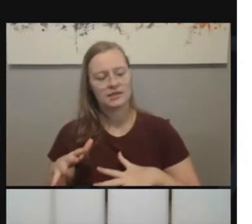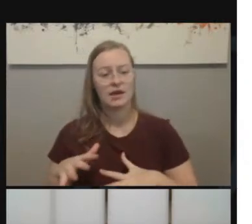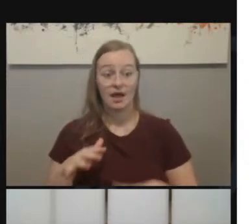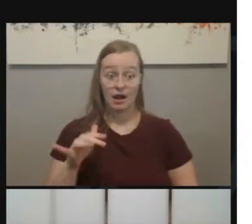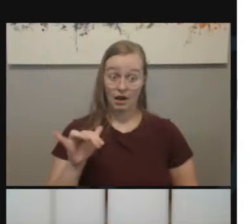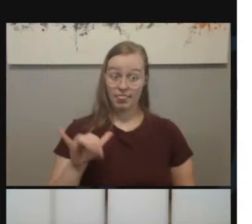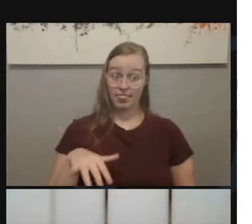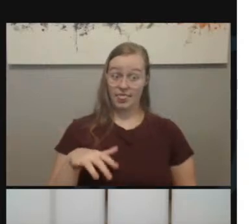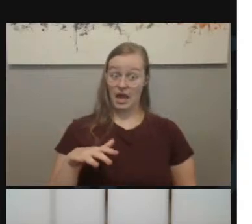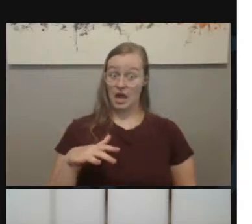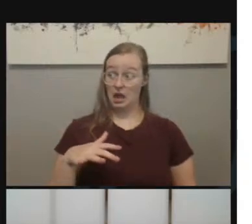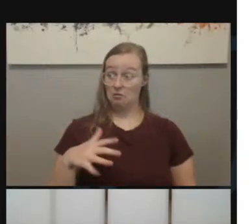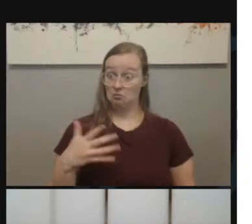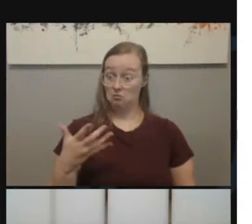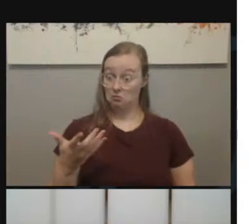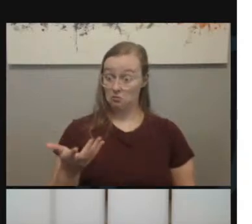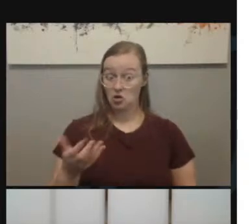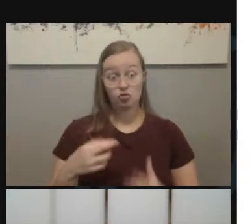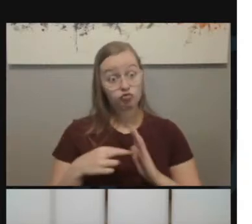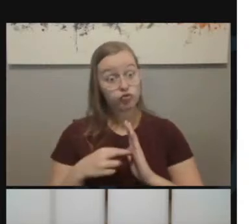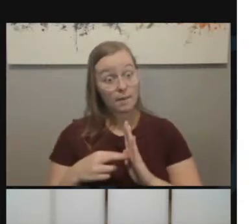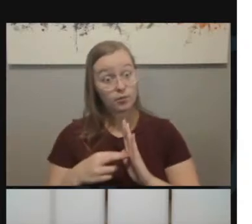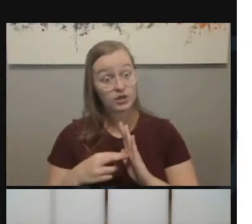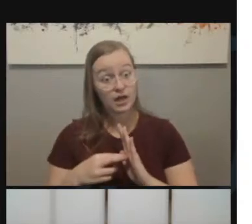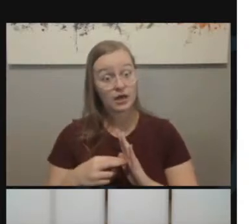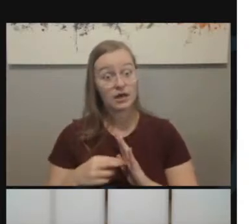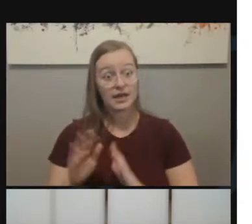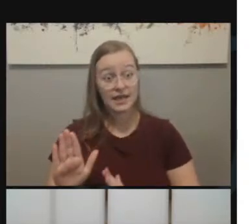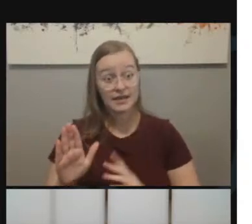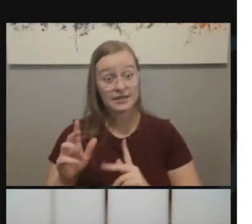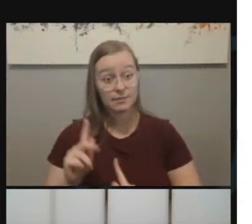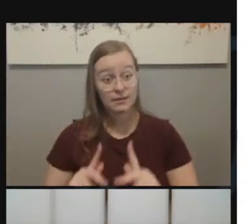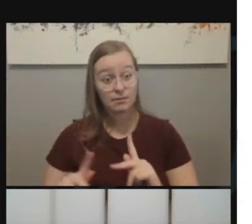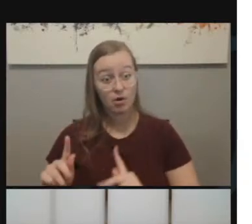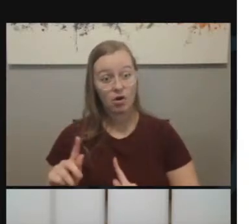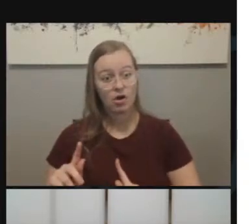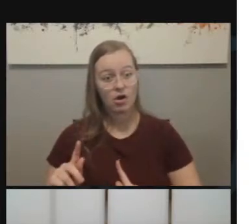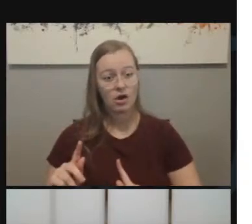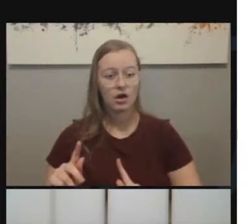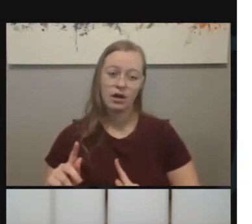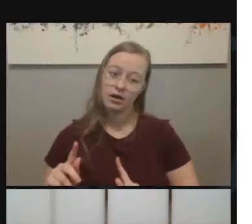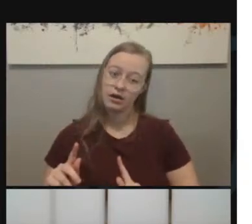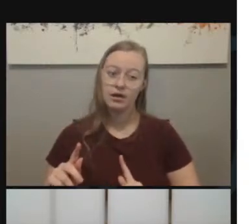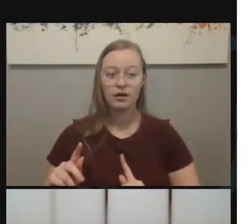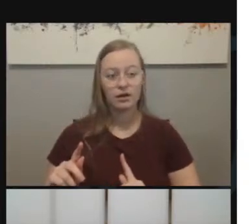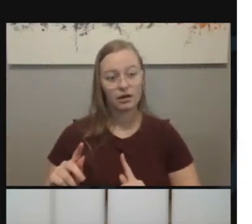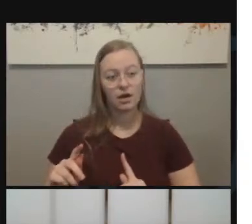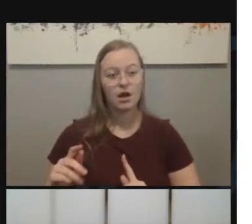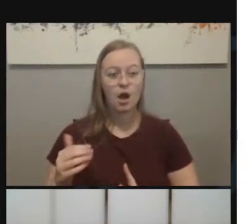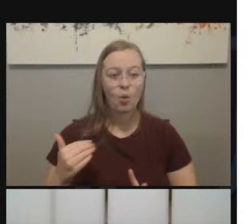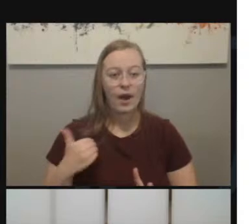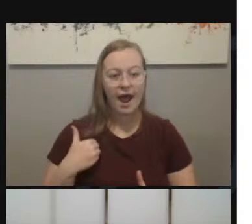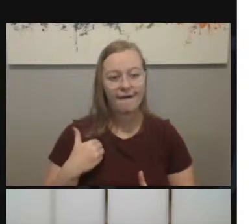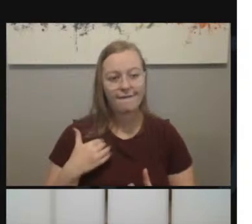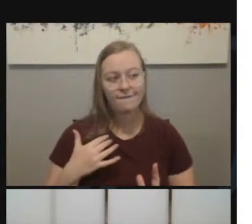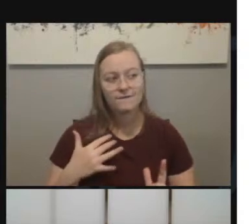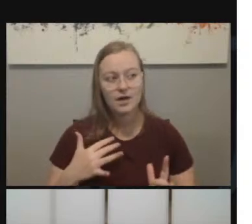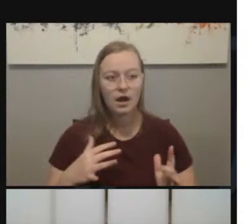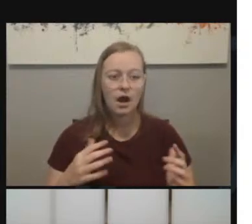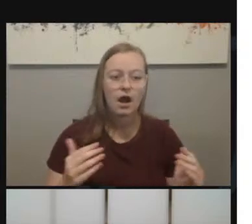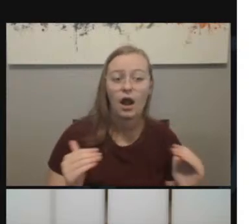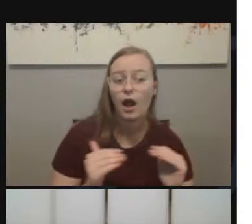was a representative of his people, we have a kind of complementary but